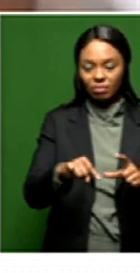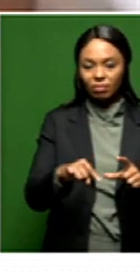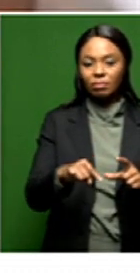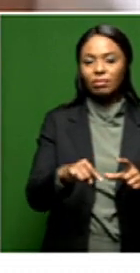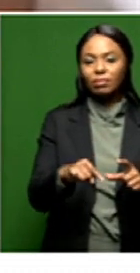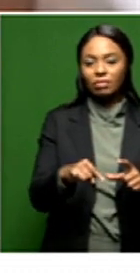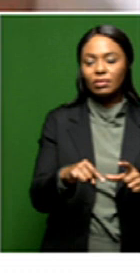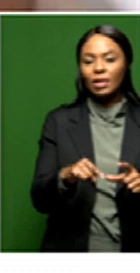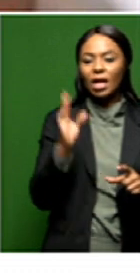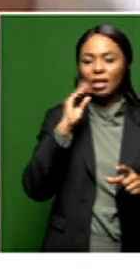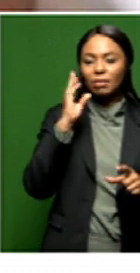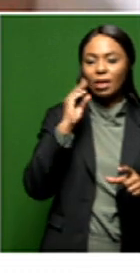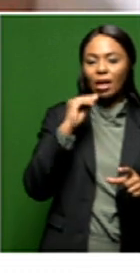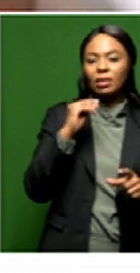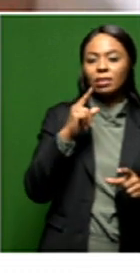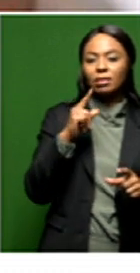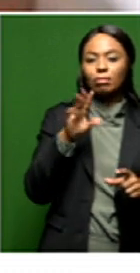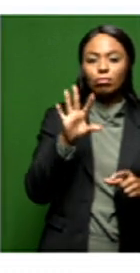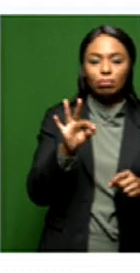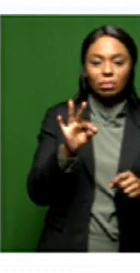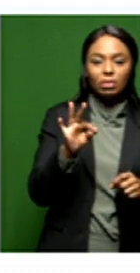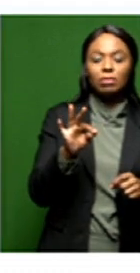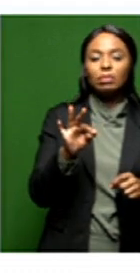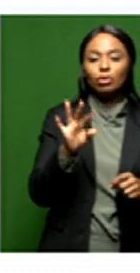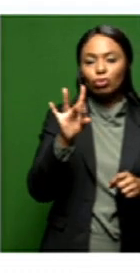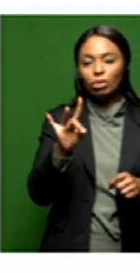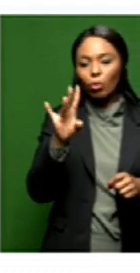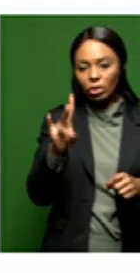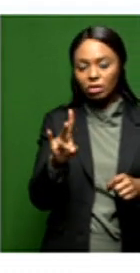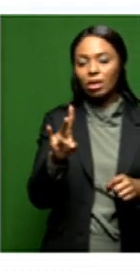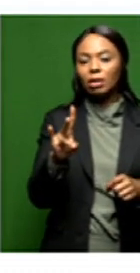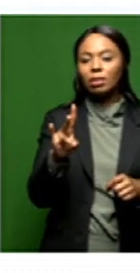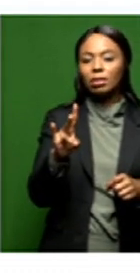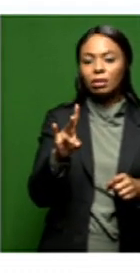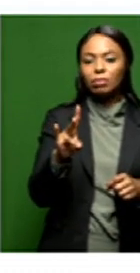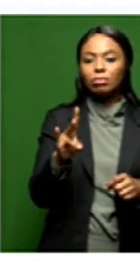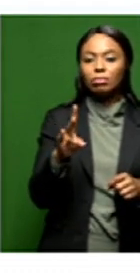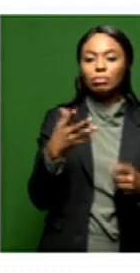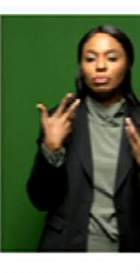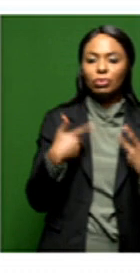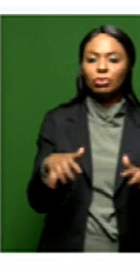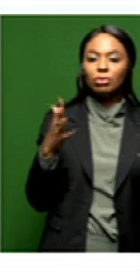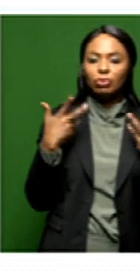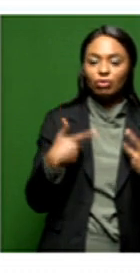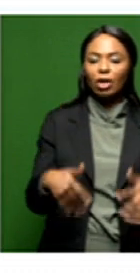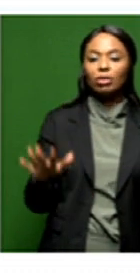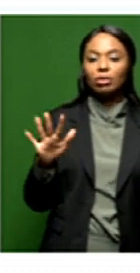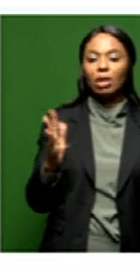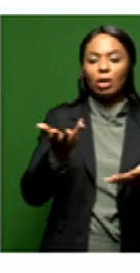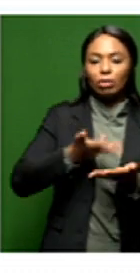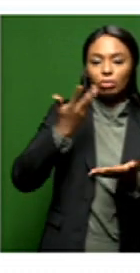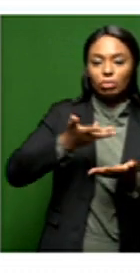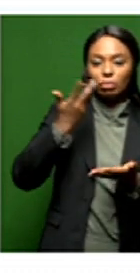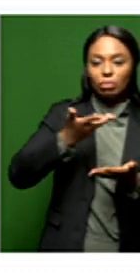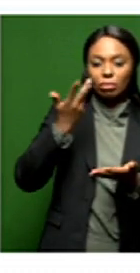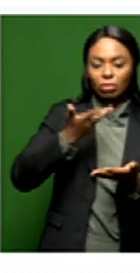on, those experiences change. So Monday, Tuesday, Wednesday, you might want a fresher salad. So we have salads. We have an